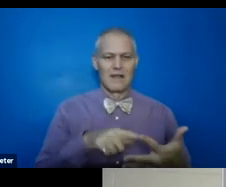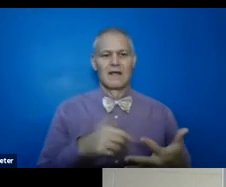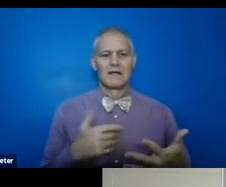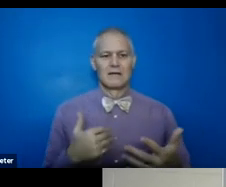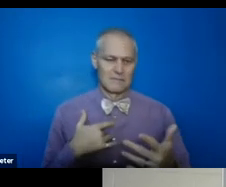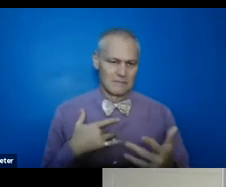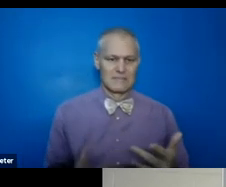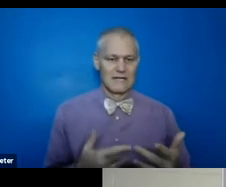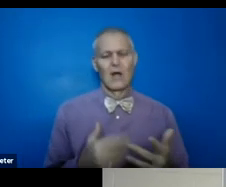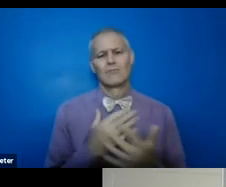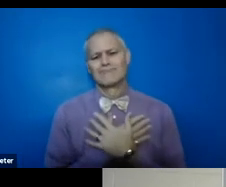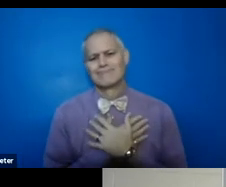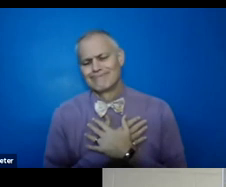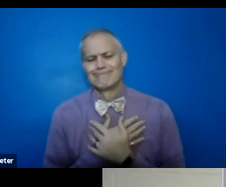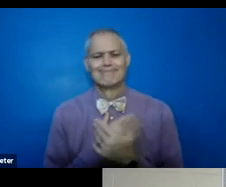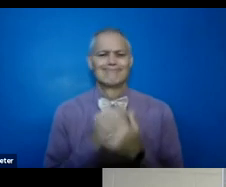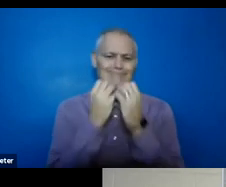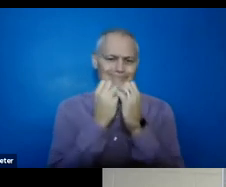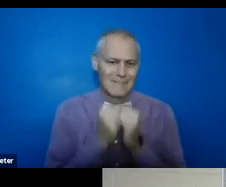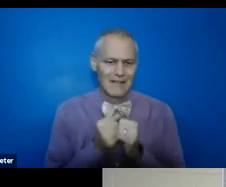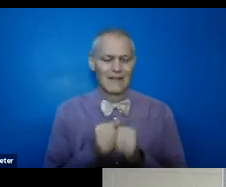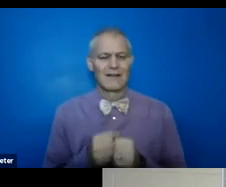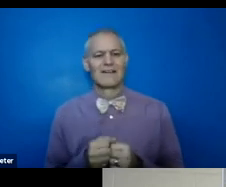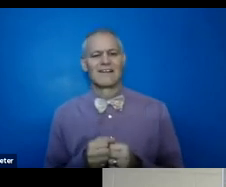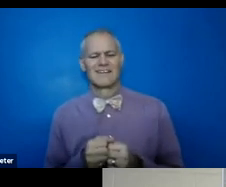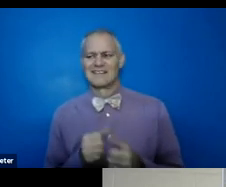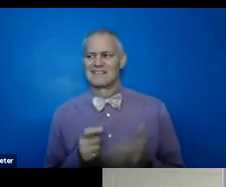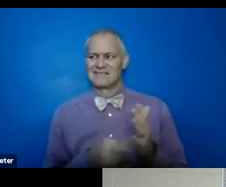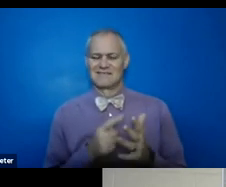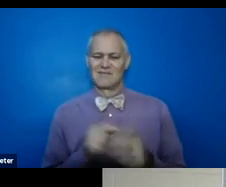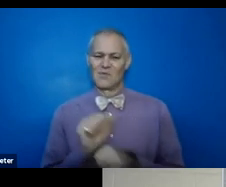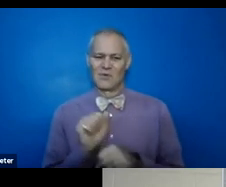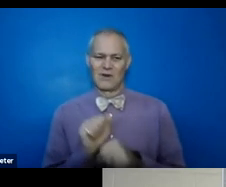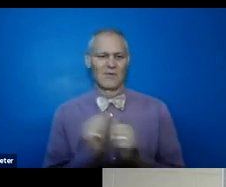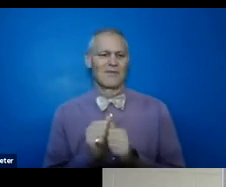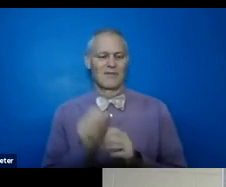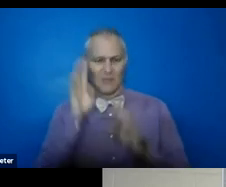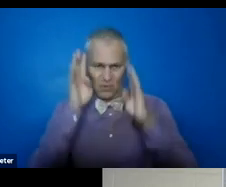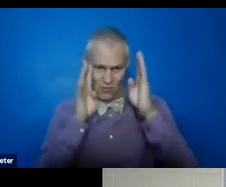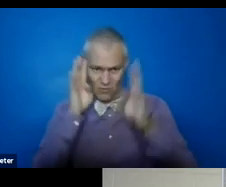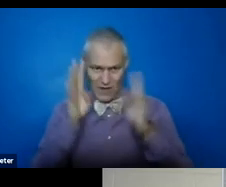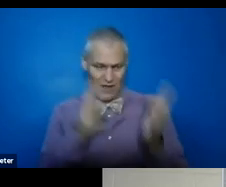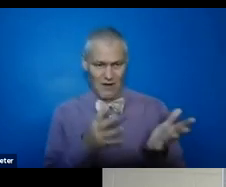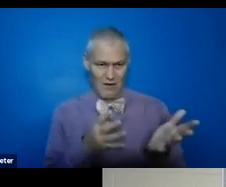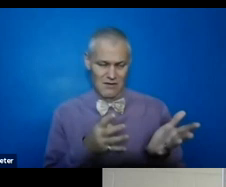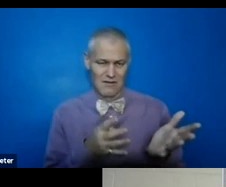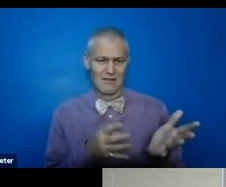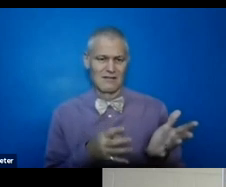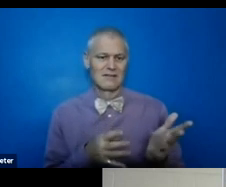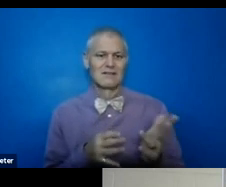and empathy. And so, somehow even working with creators um,